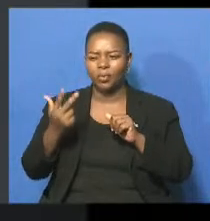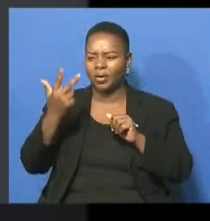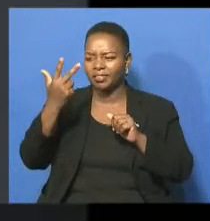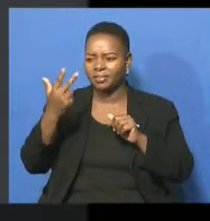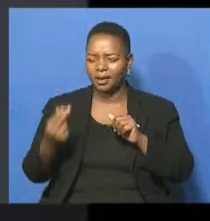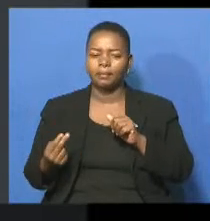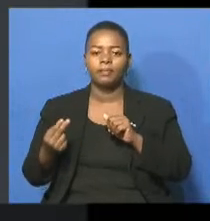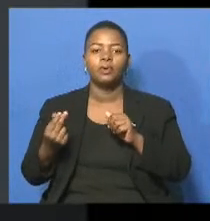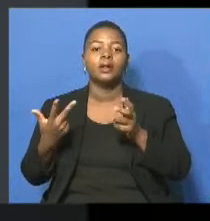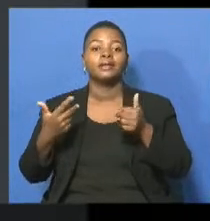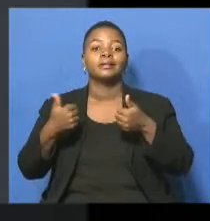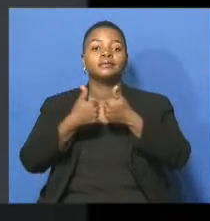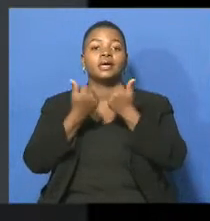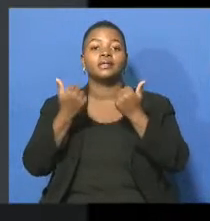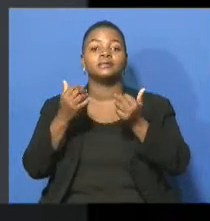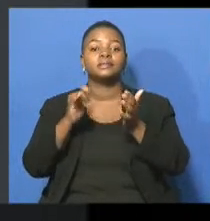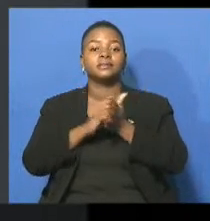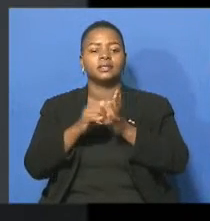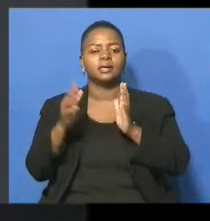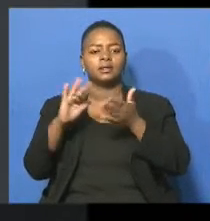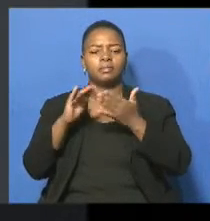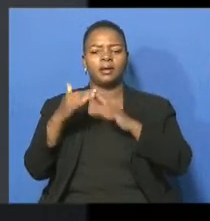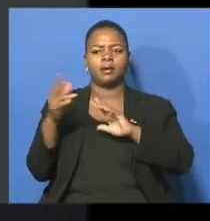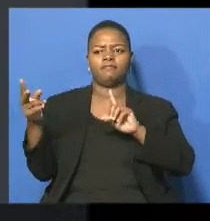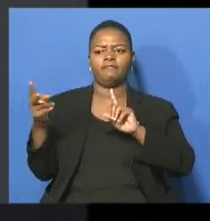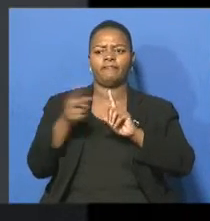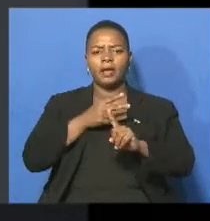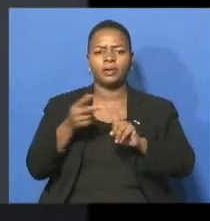risk that they can be violent or be